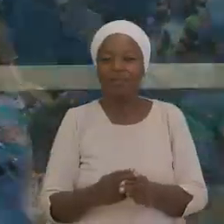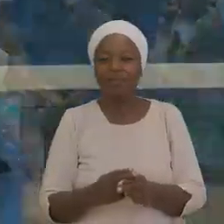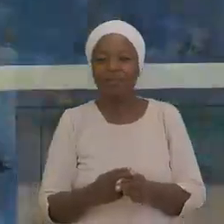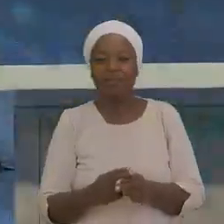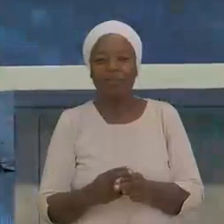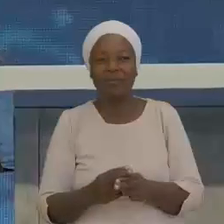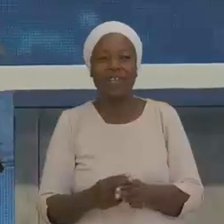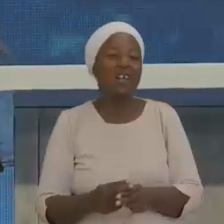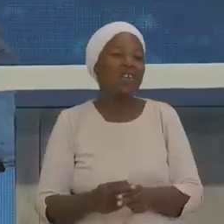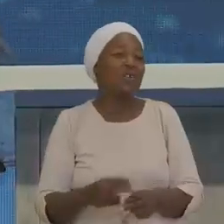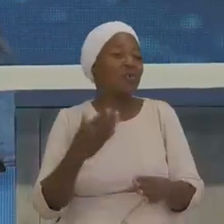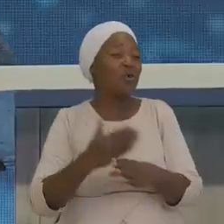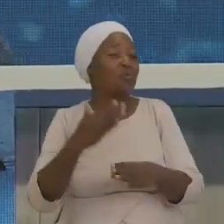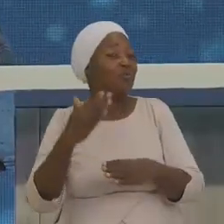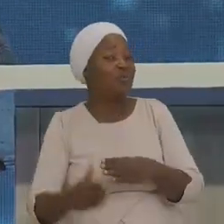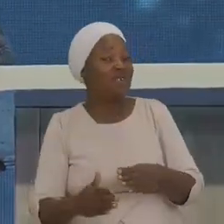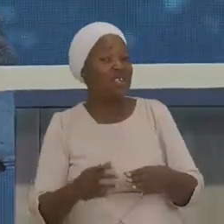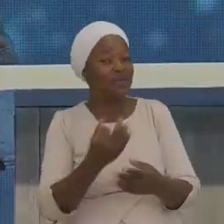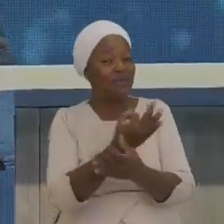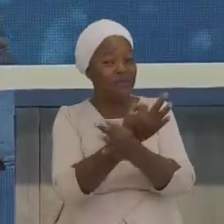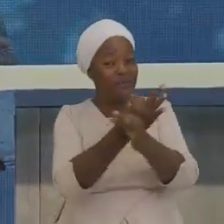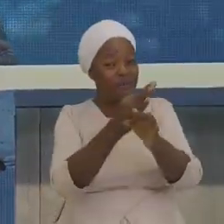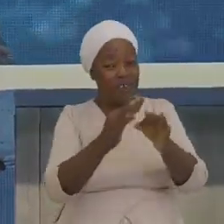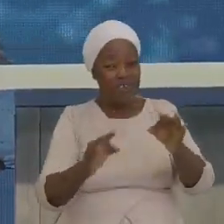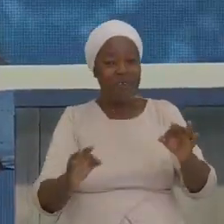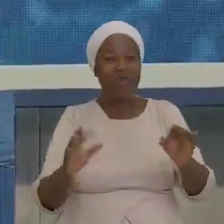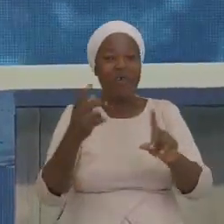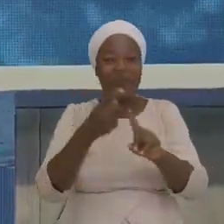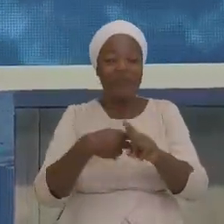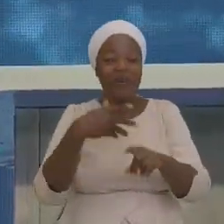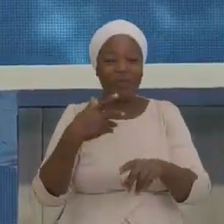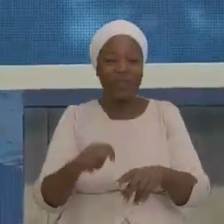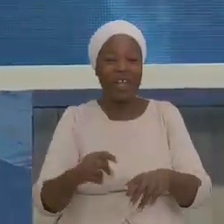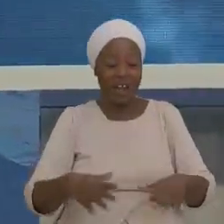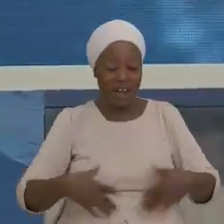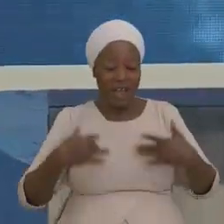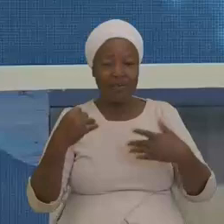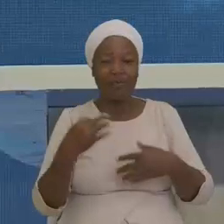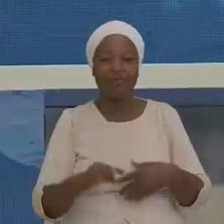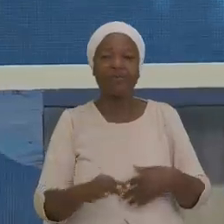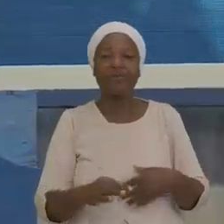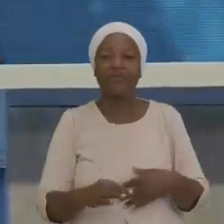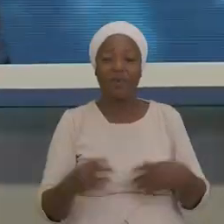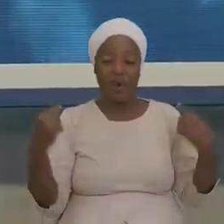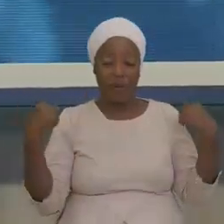Total freedom from the life of misery and horror.